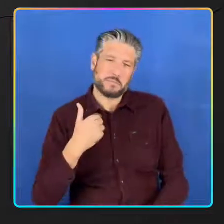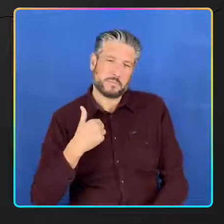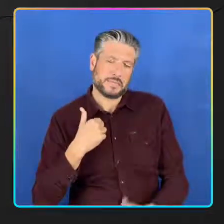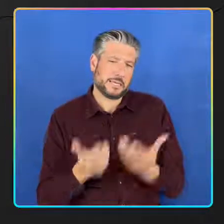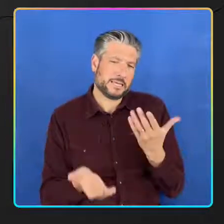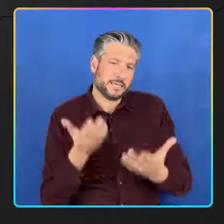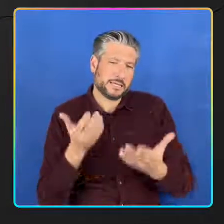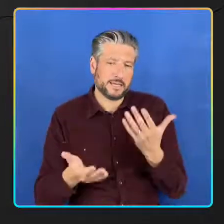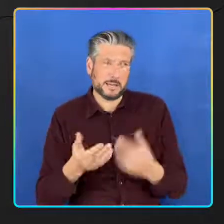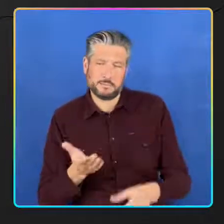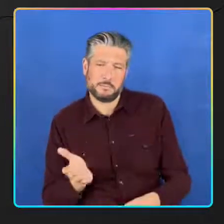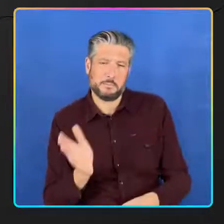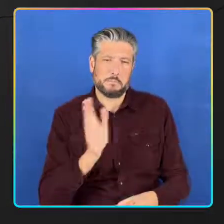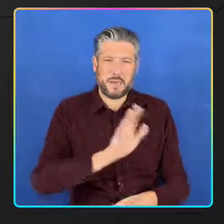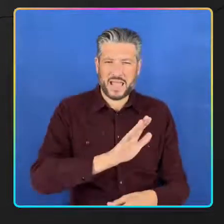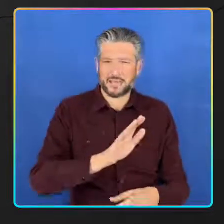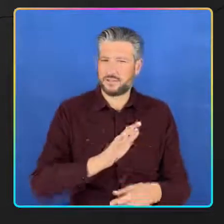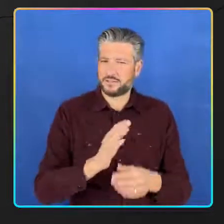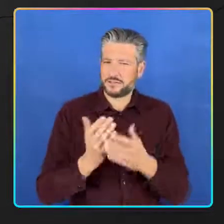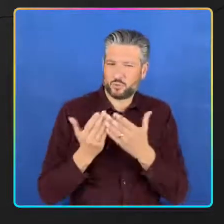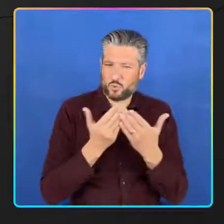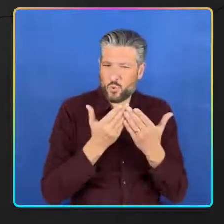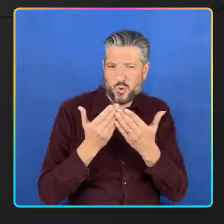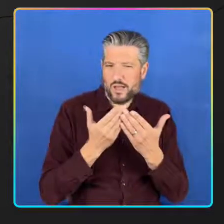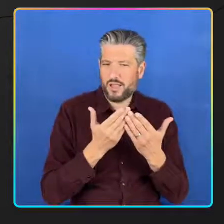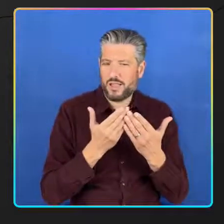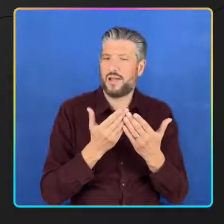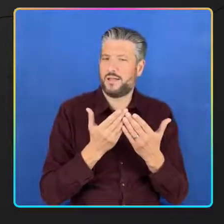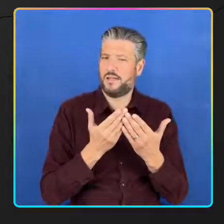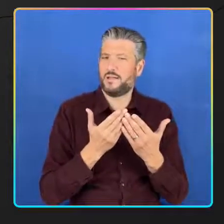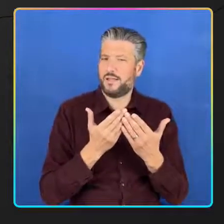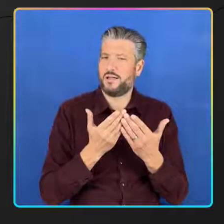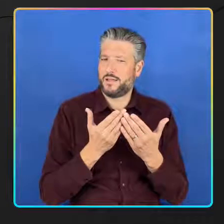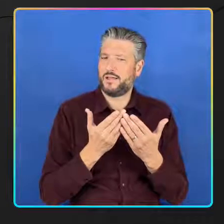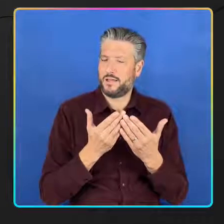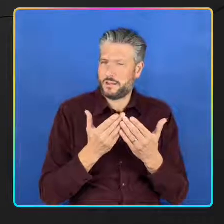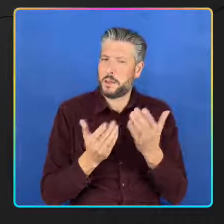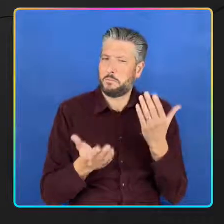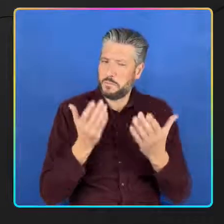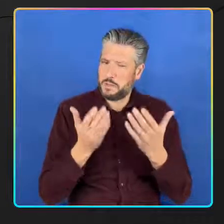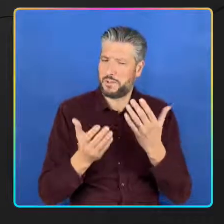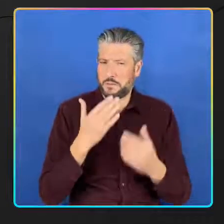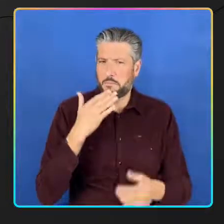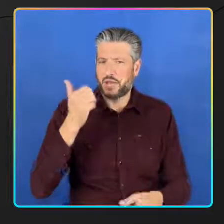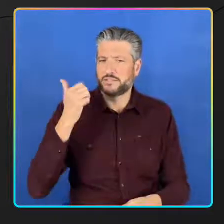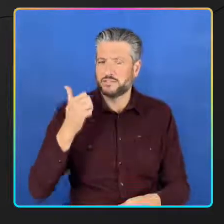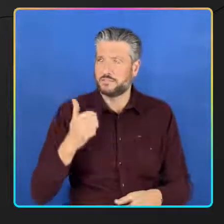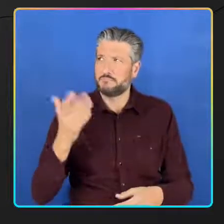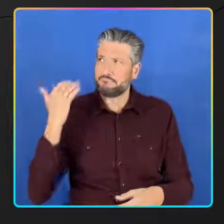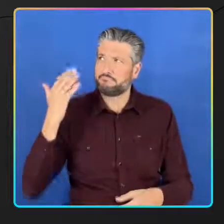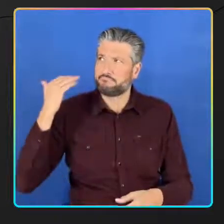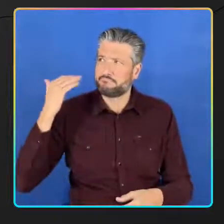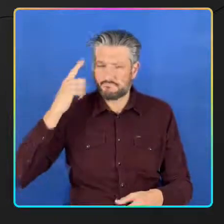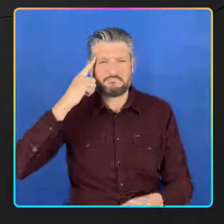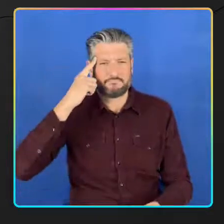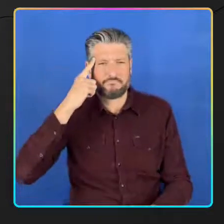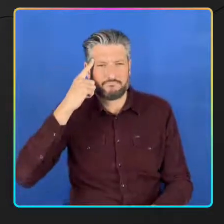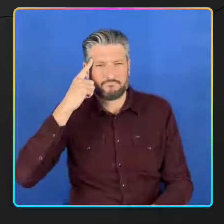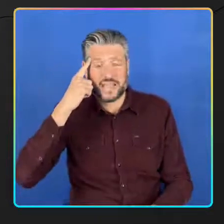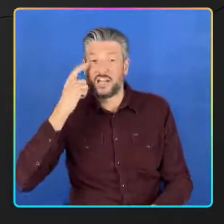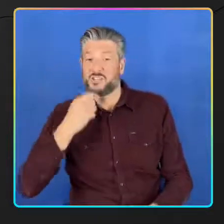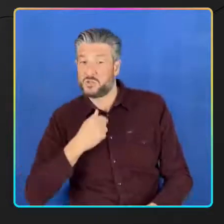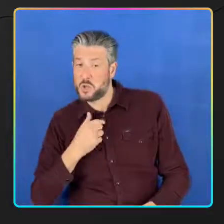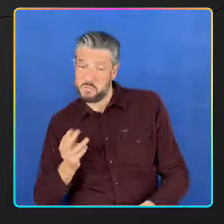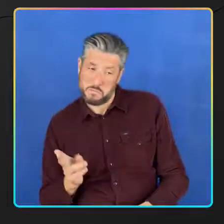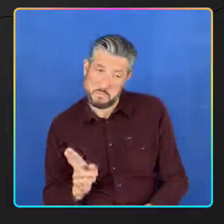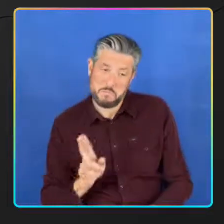do and didn't have an opportunity to do after college. And so this was just the perfect, and I wanted to go study applied math,